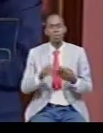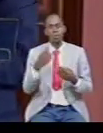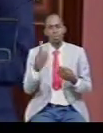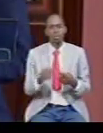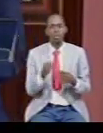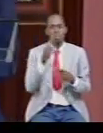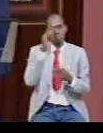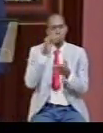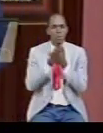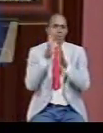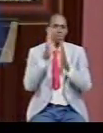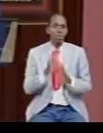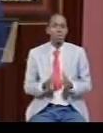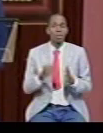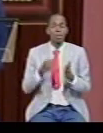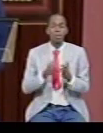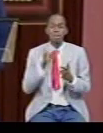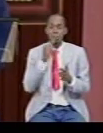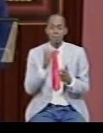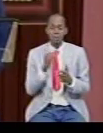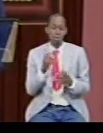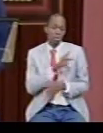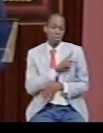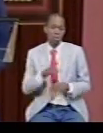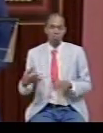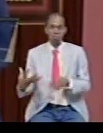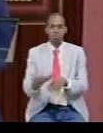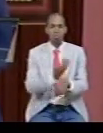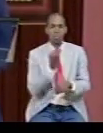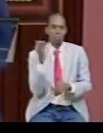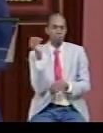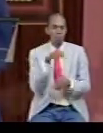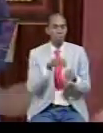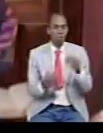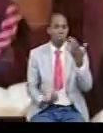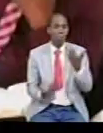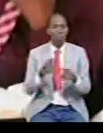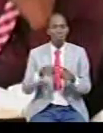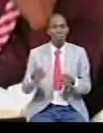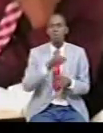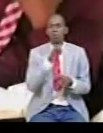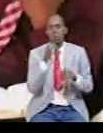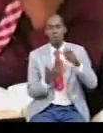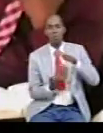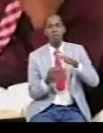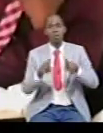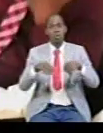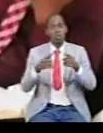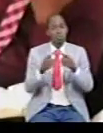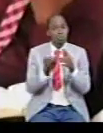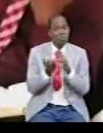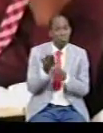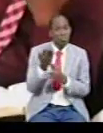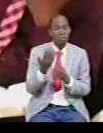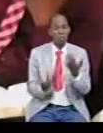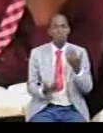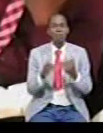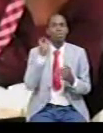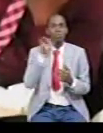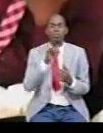saints, he threw them into the fire, but they will not burn. You go through fire, you will not be